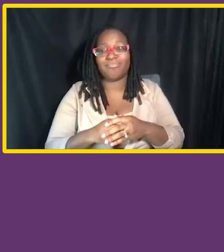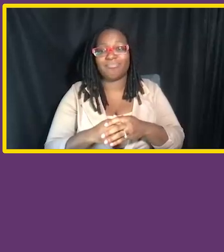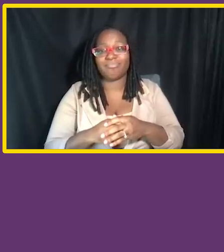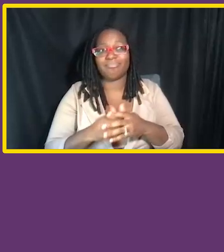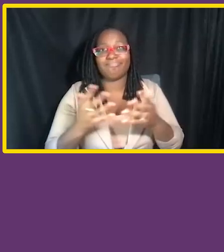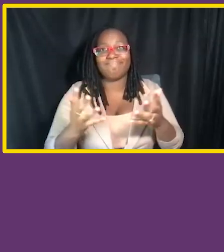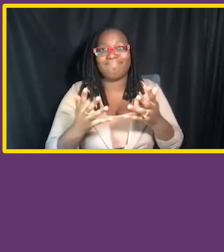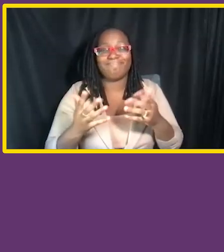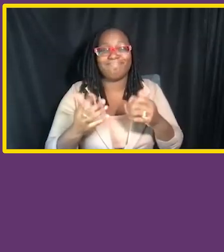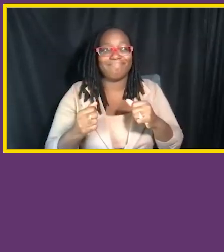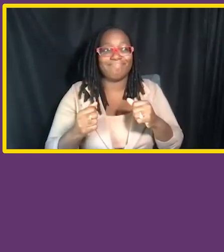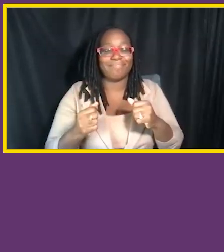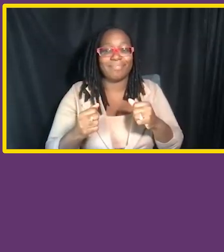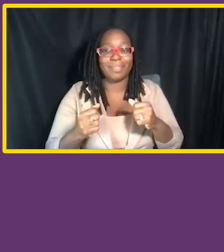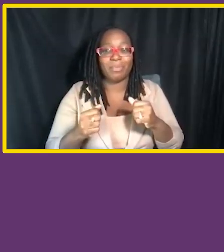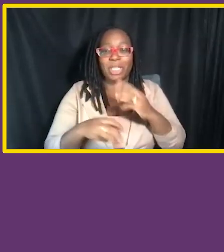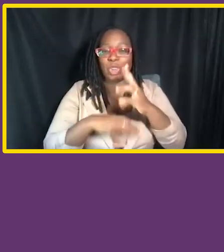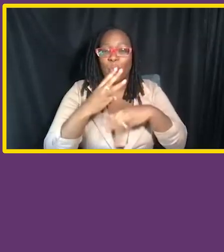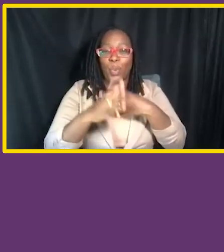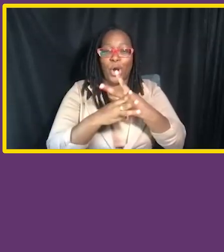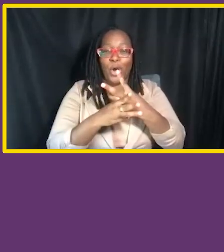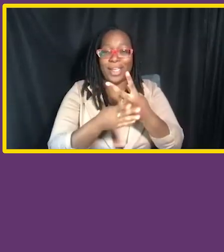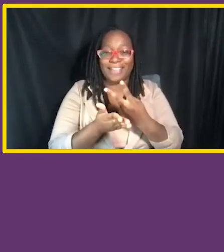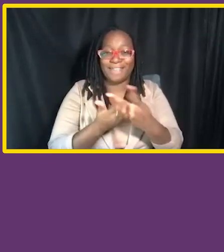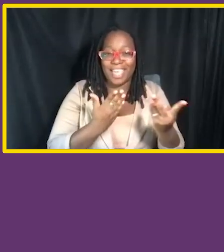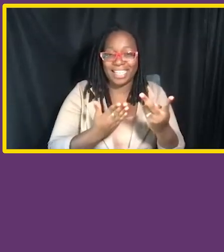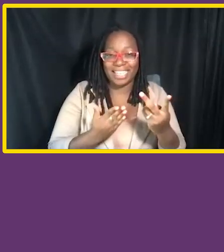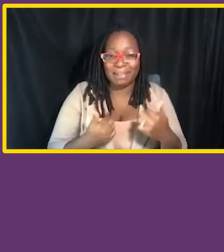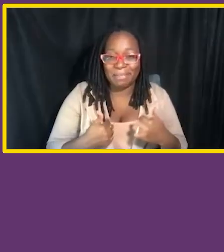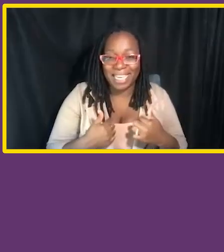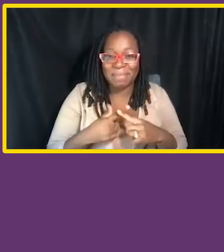the word is failing me, but I can see that you feel it. It's constant.